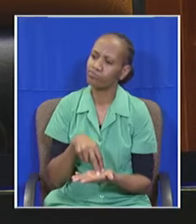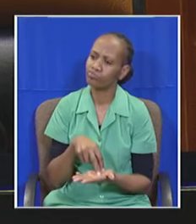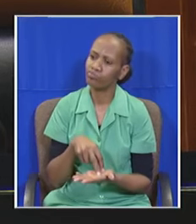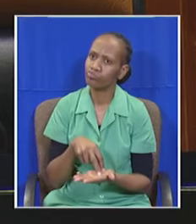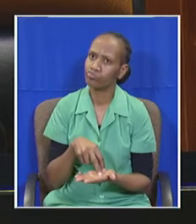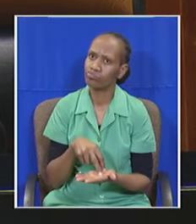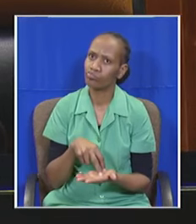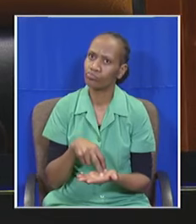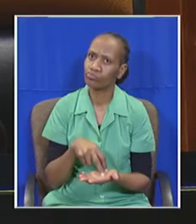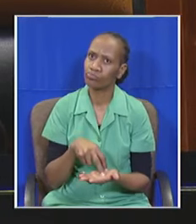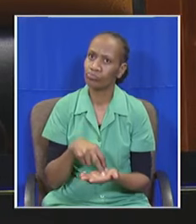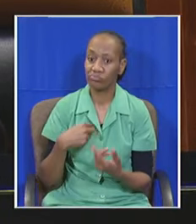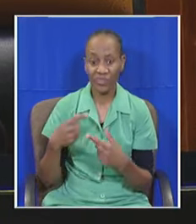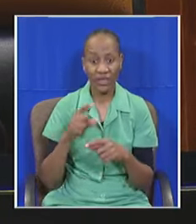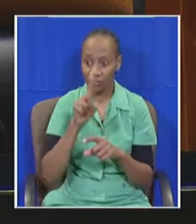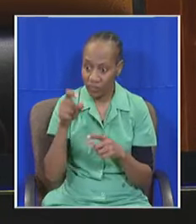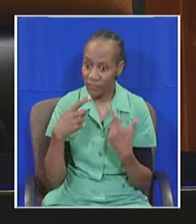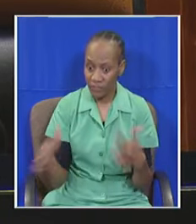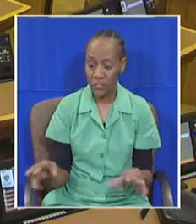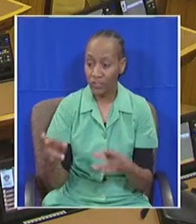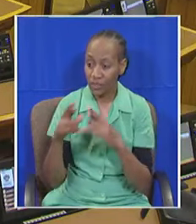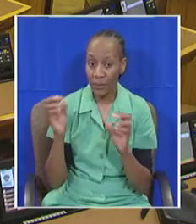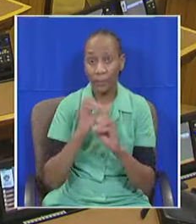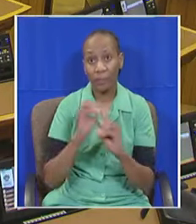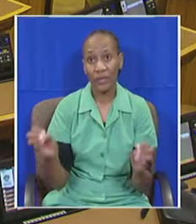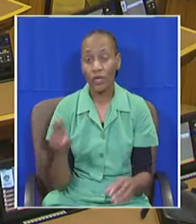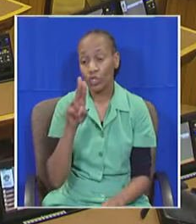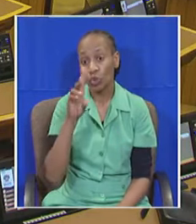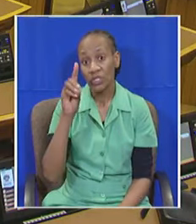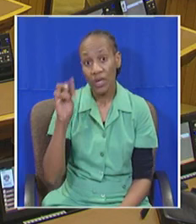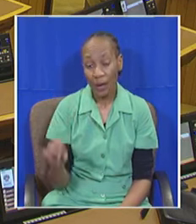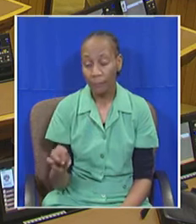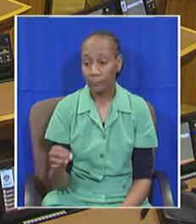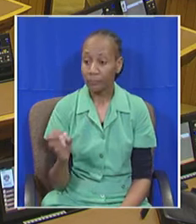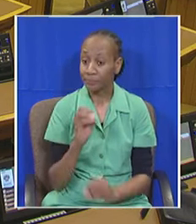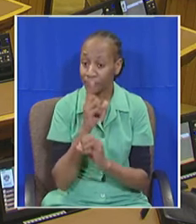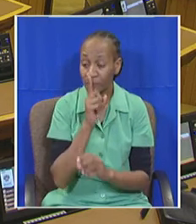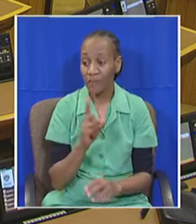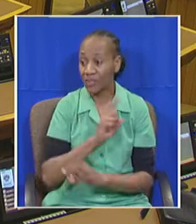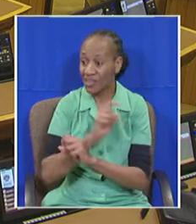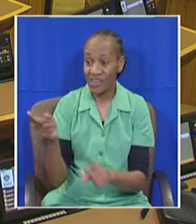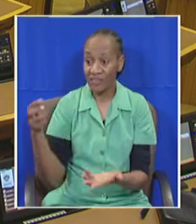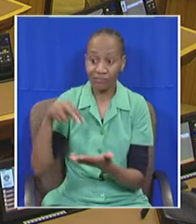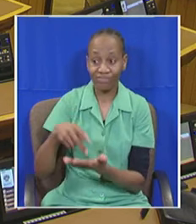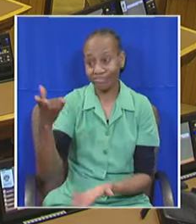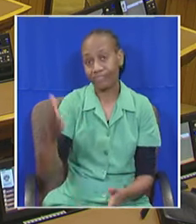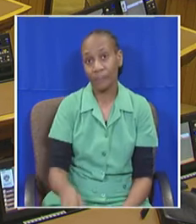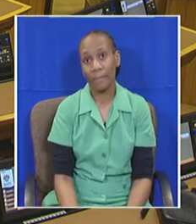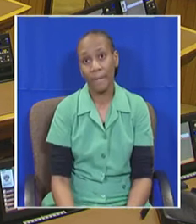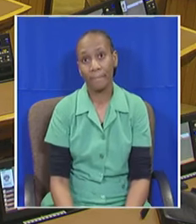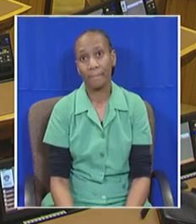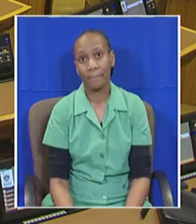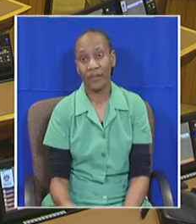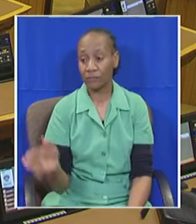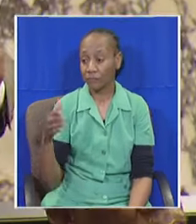I did, and there was no response. UGM, I called it, and you didn't come up. You were